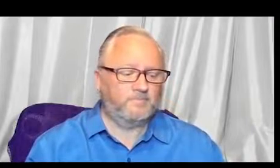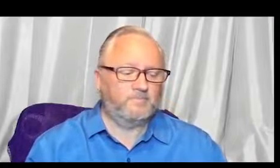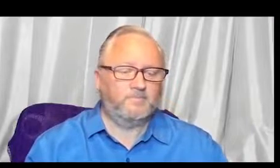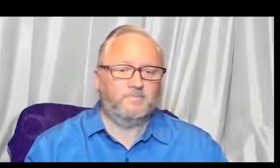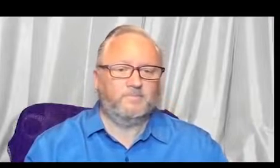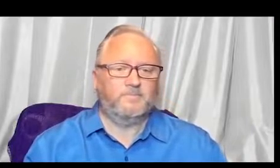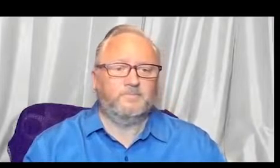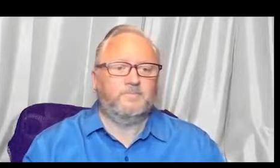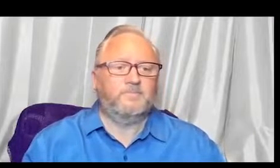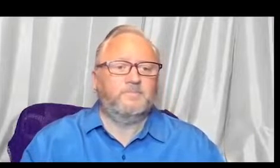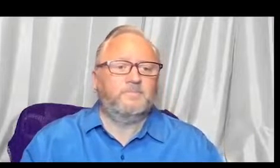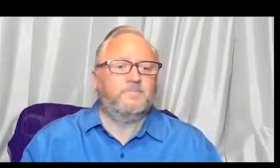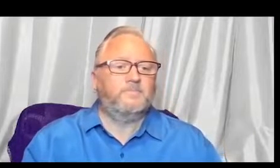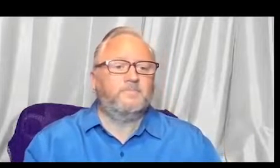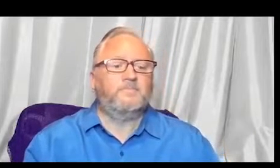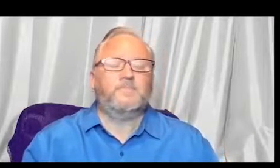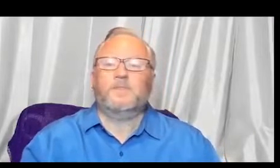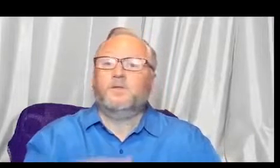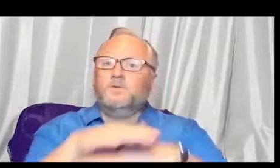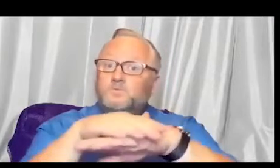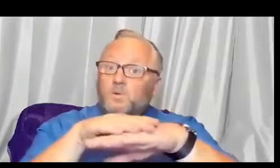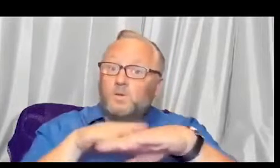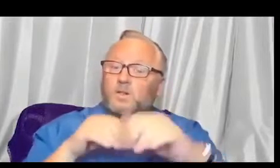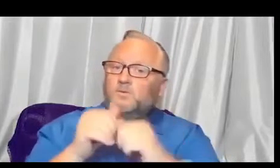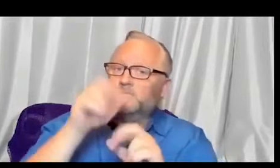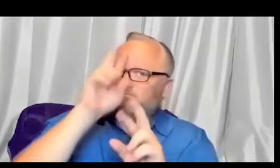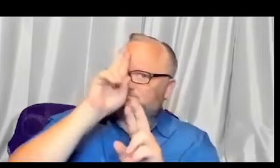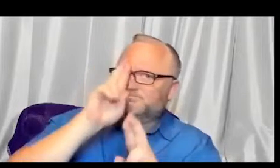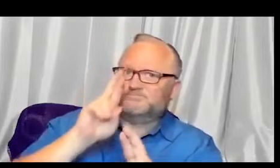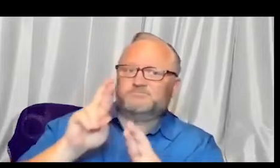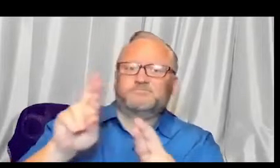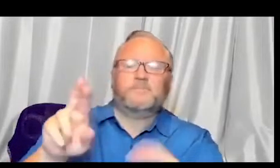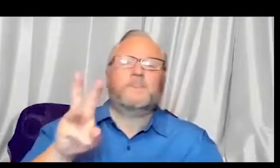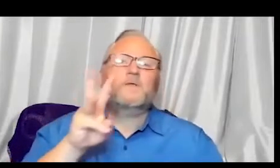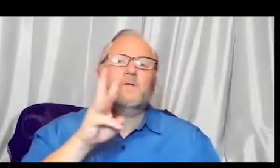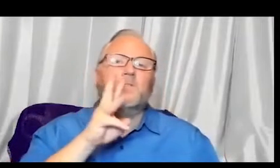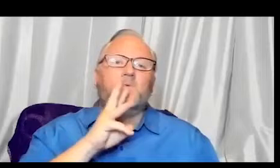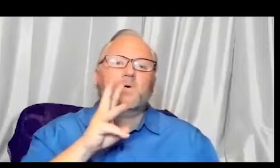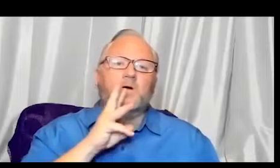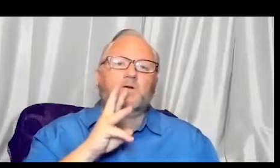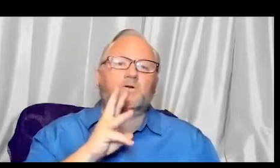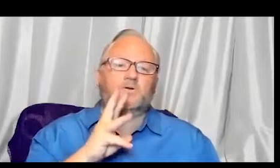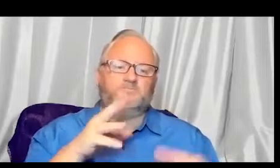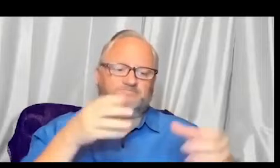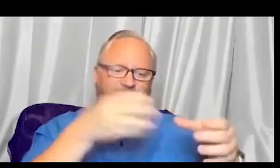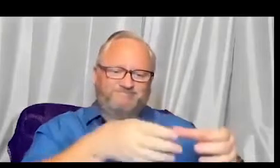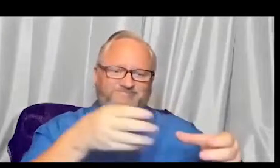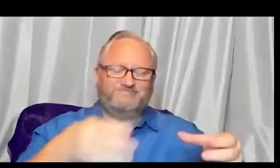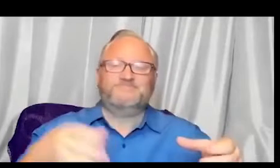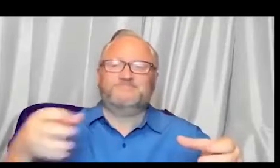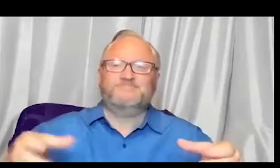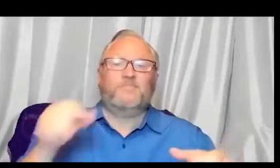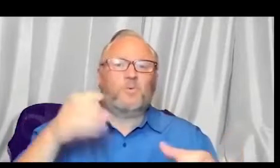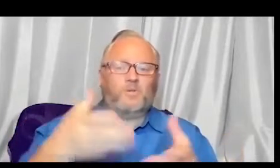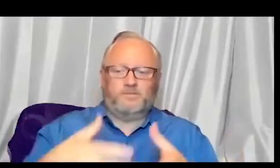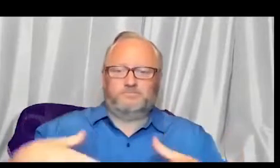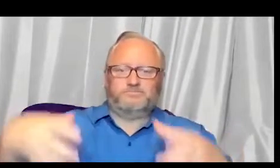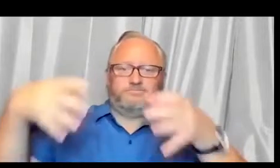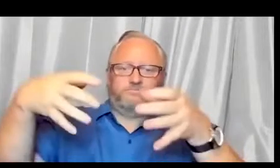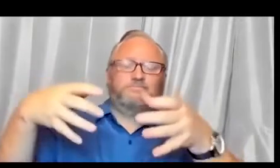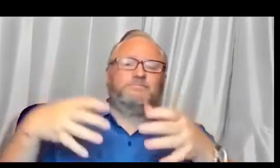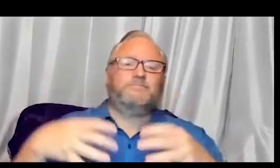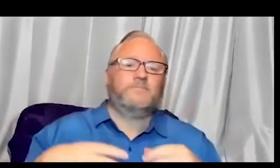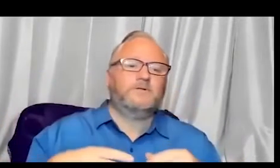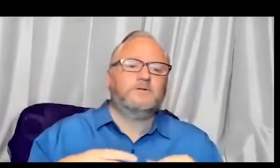Slowly and reverently pour the water and their contents from the pitcher or your cups, the